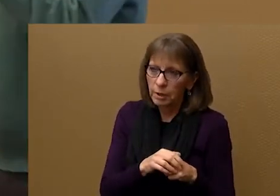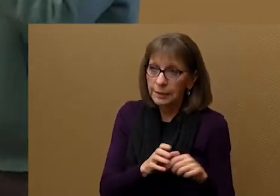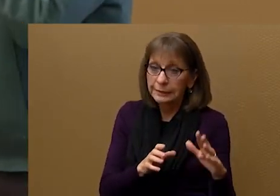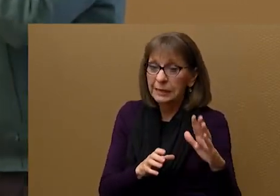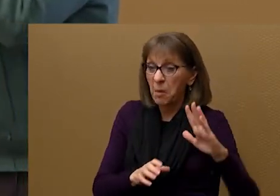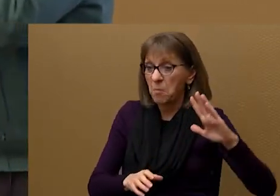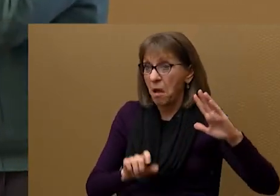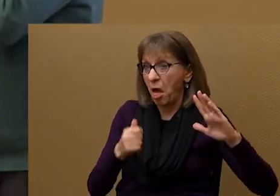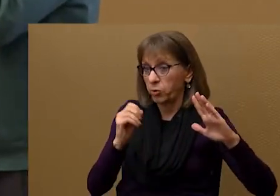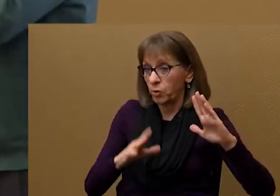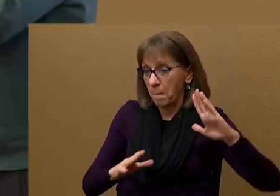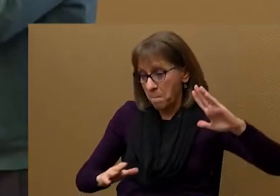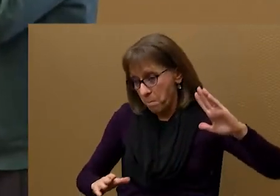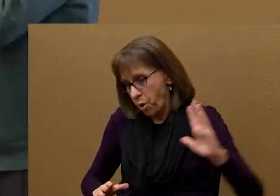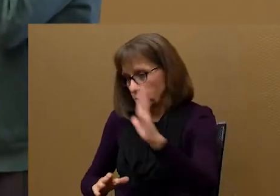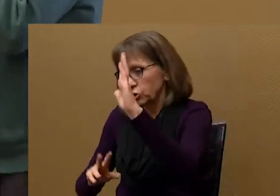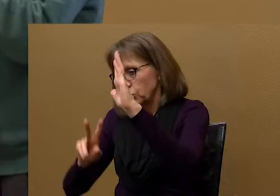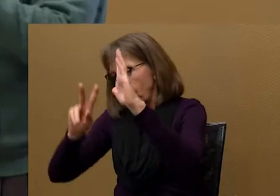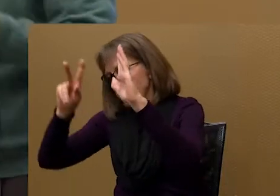managing his emotions,